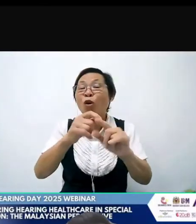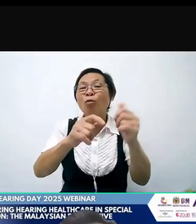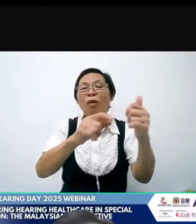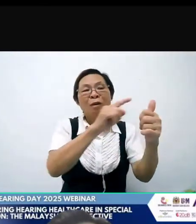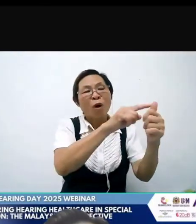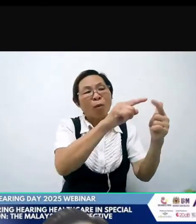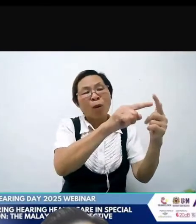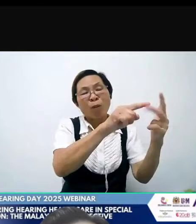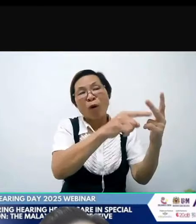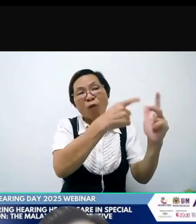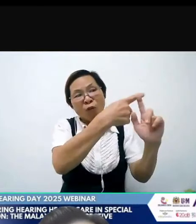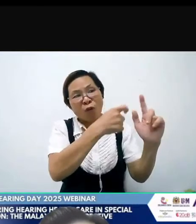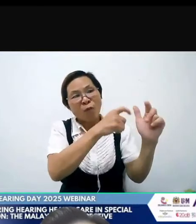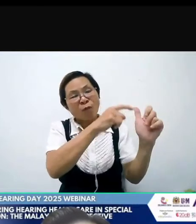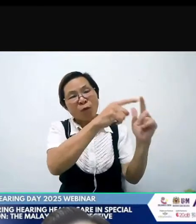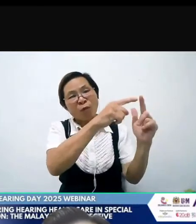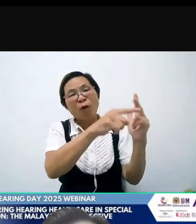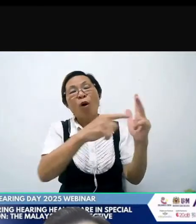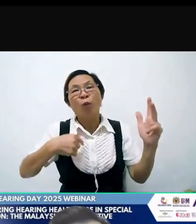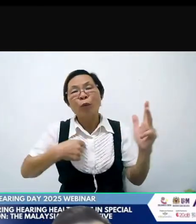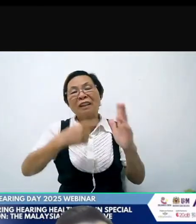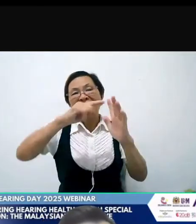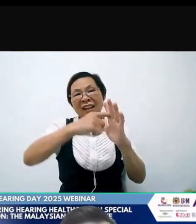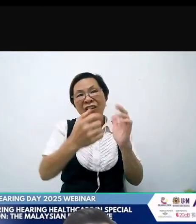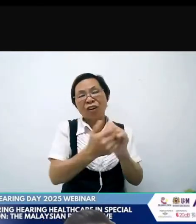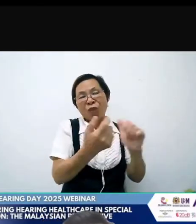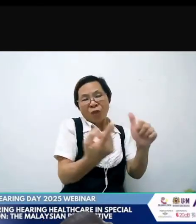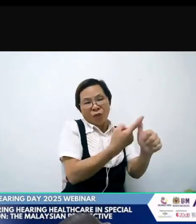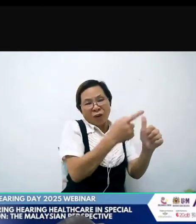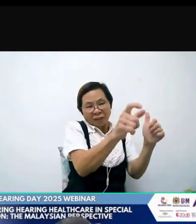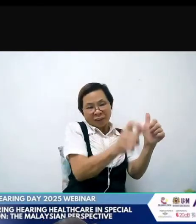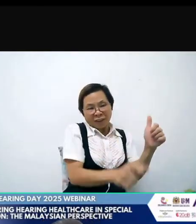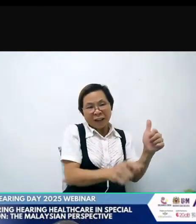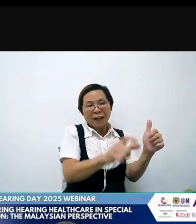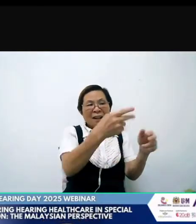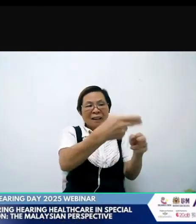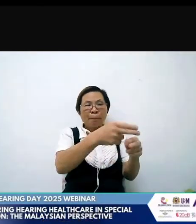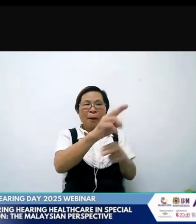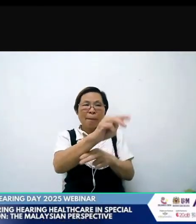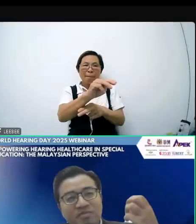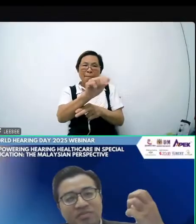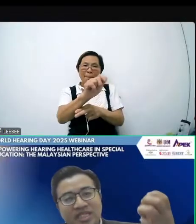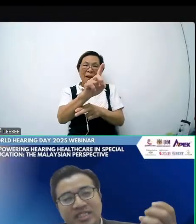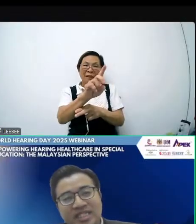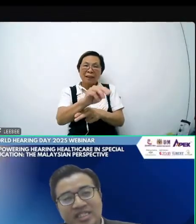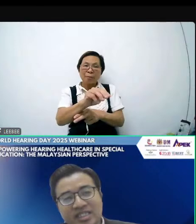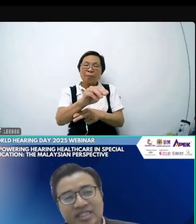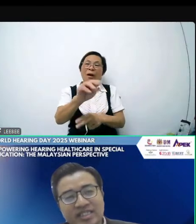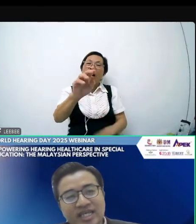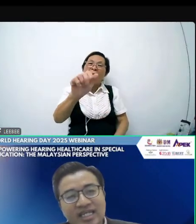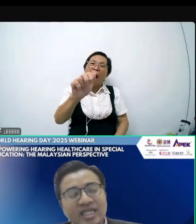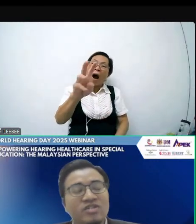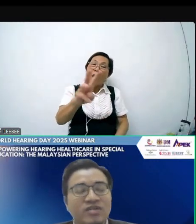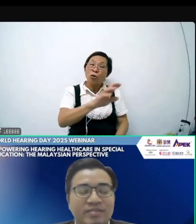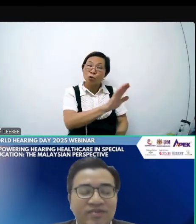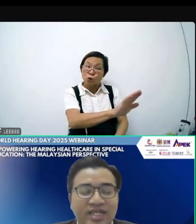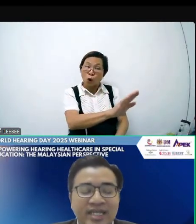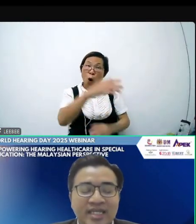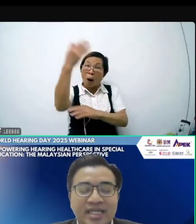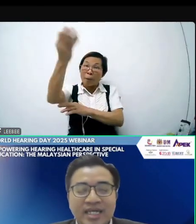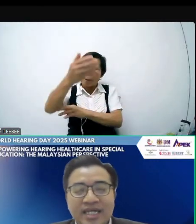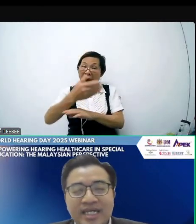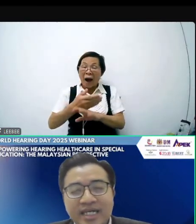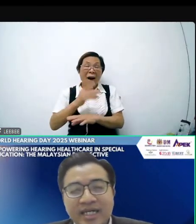with our first panel. Okay, Madam Cheu Lih. Okay, in your presentations, sorry, before